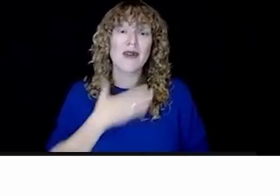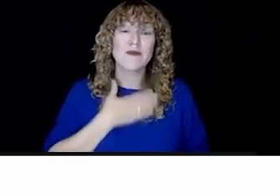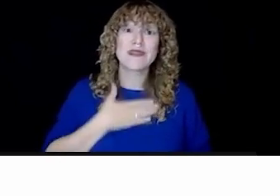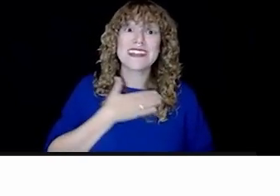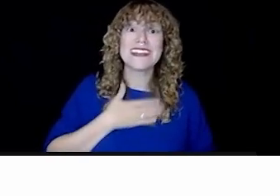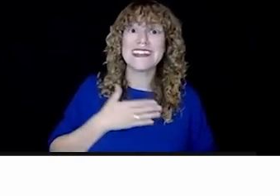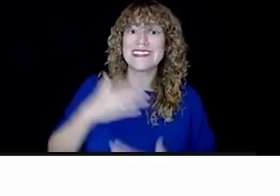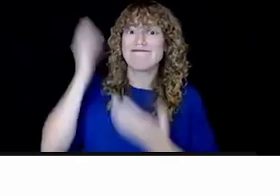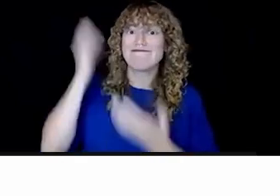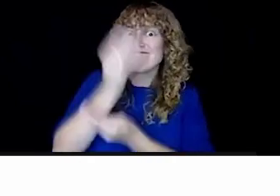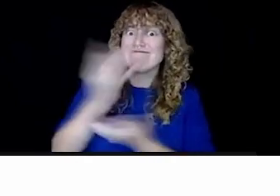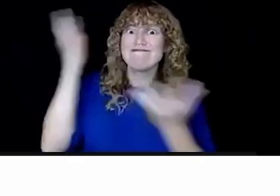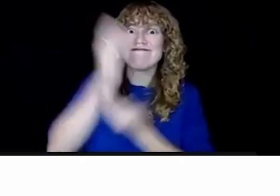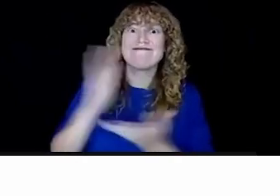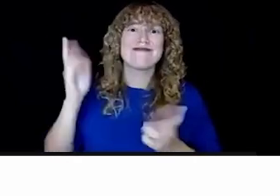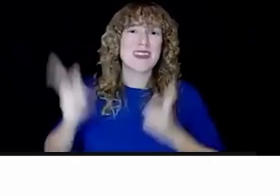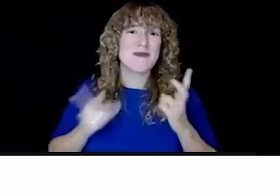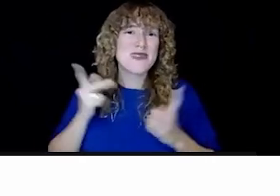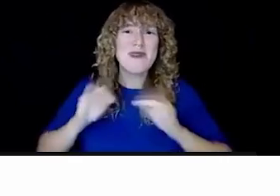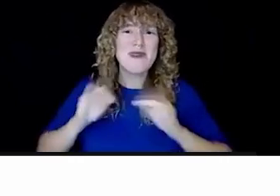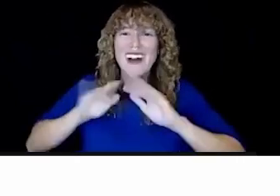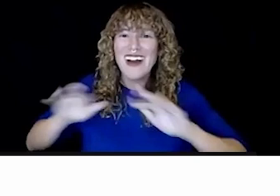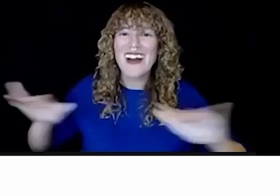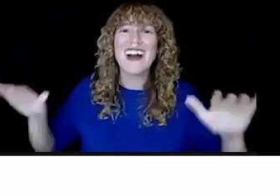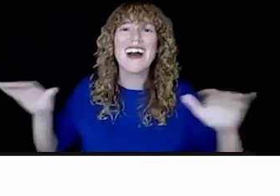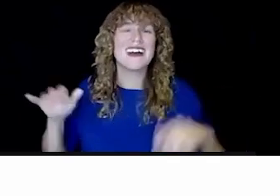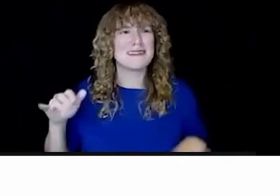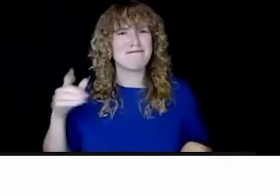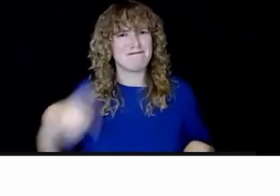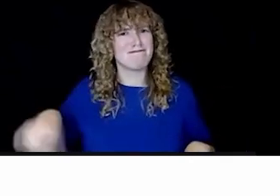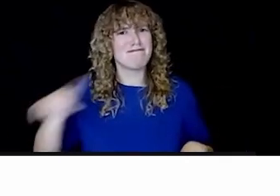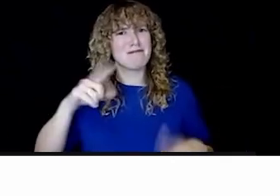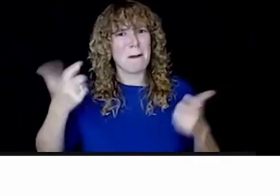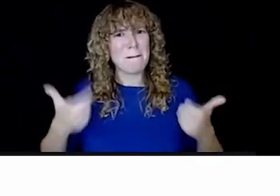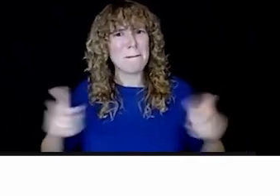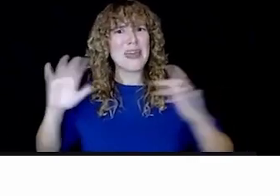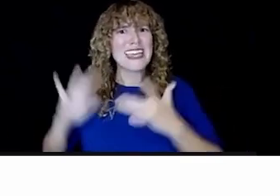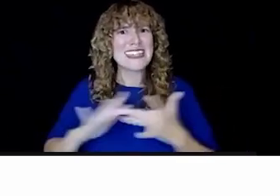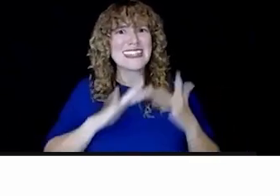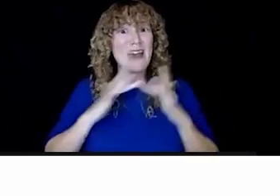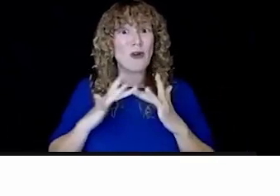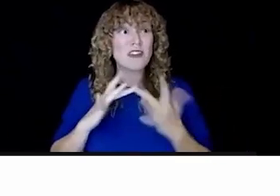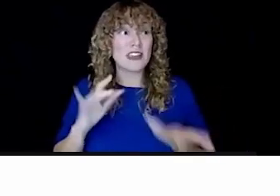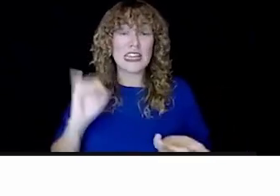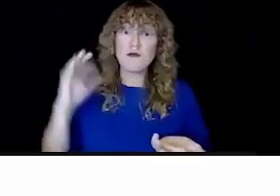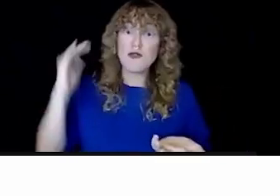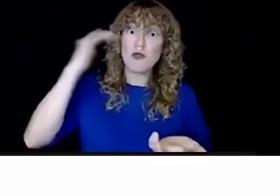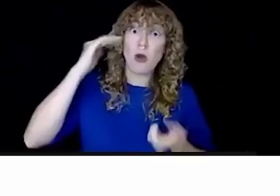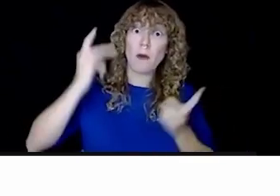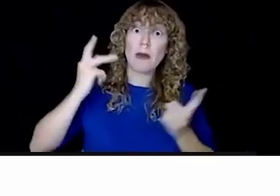you guys have vast networks. If there are people you think who could help us, who are interested